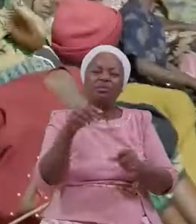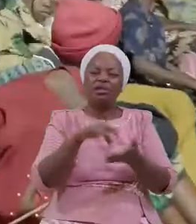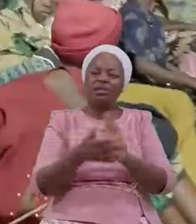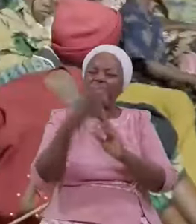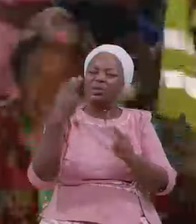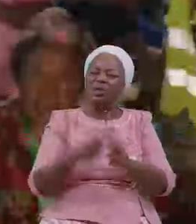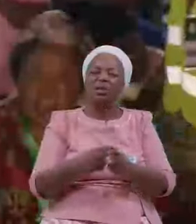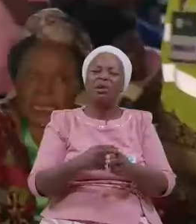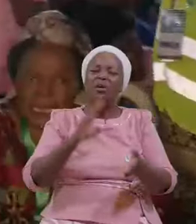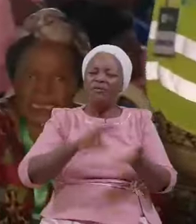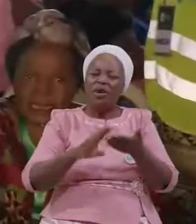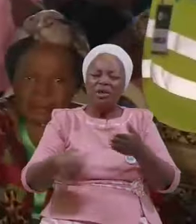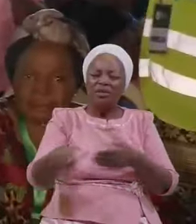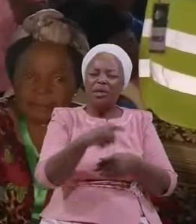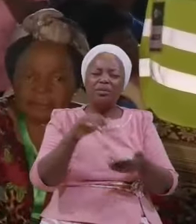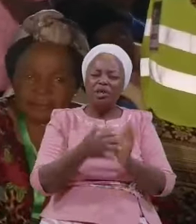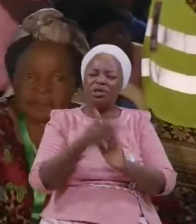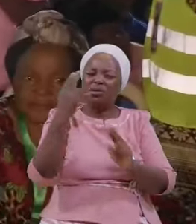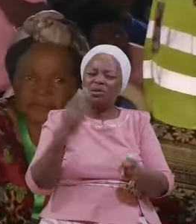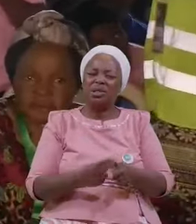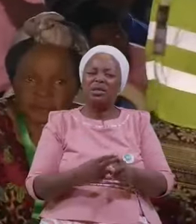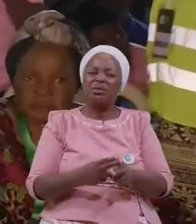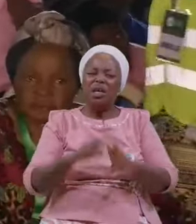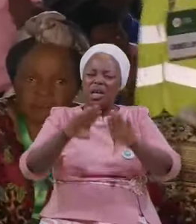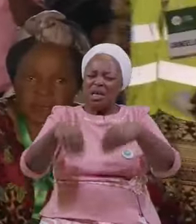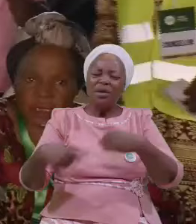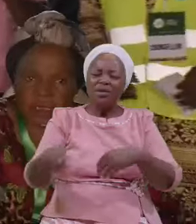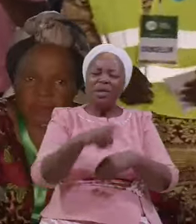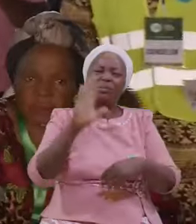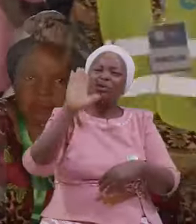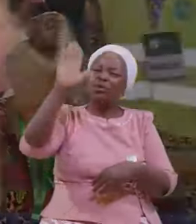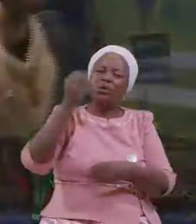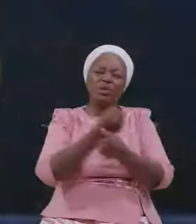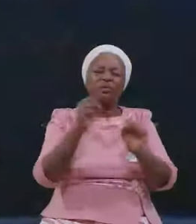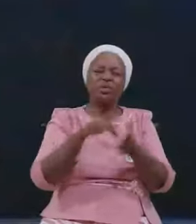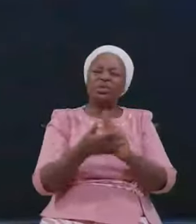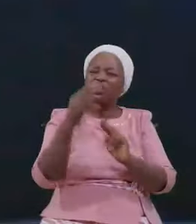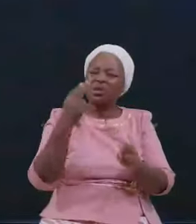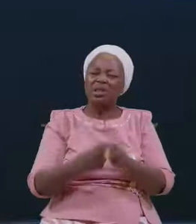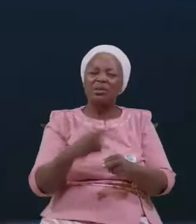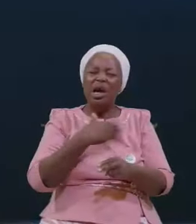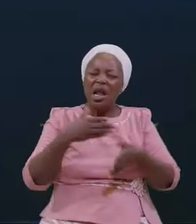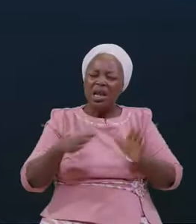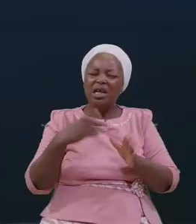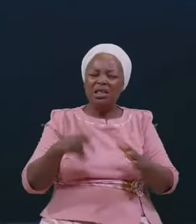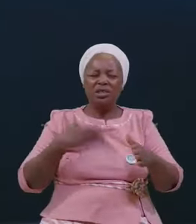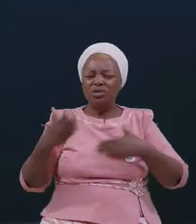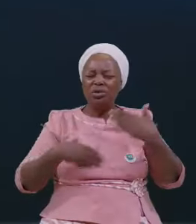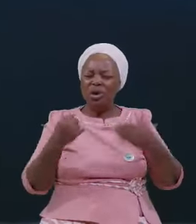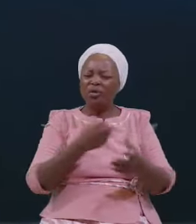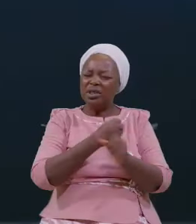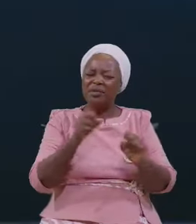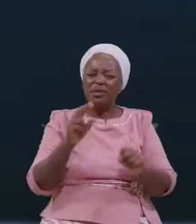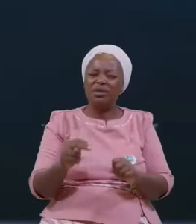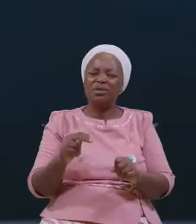Forgive them. Grant them your salvation. And let the joy of salvation,